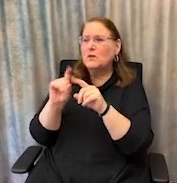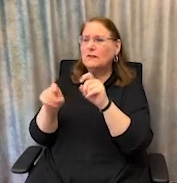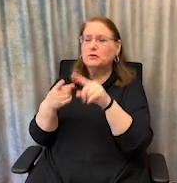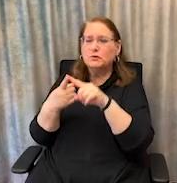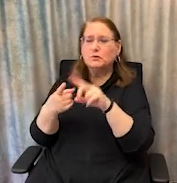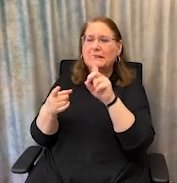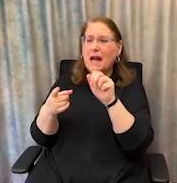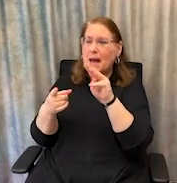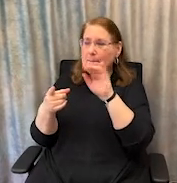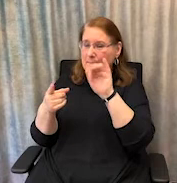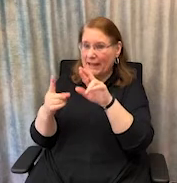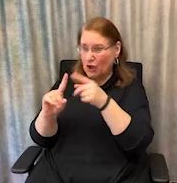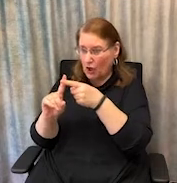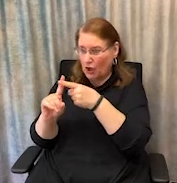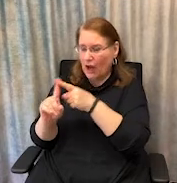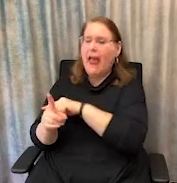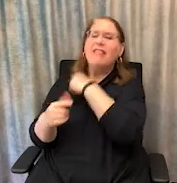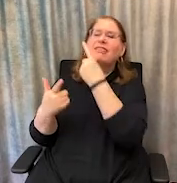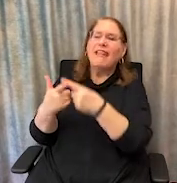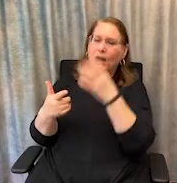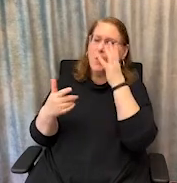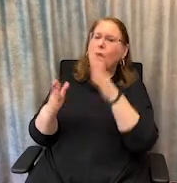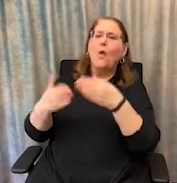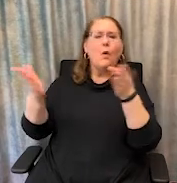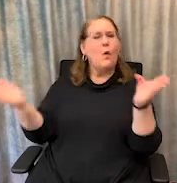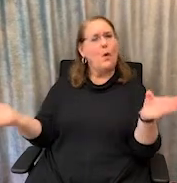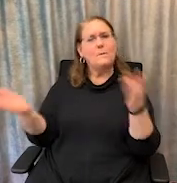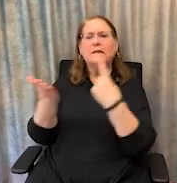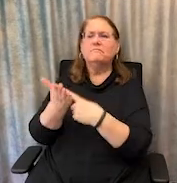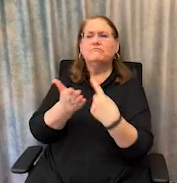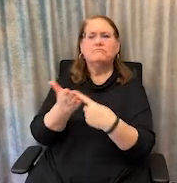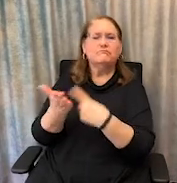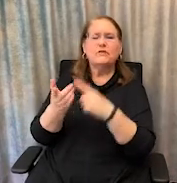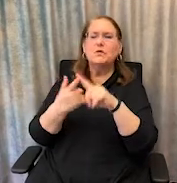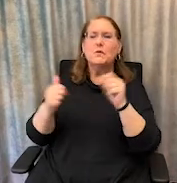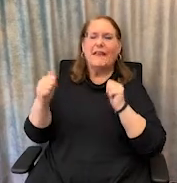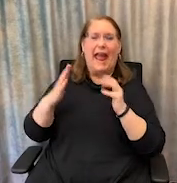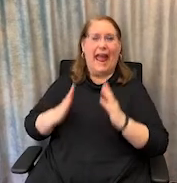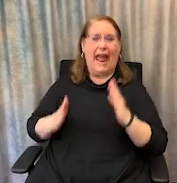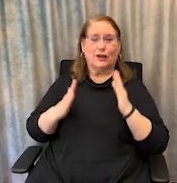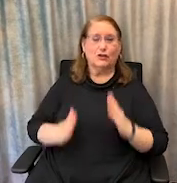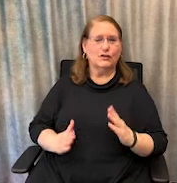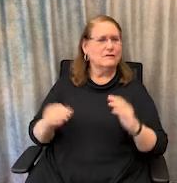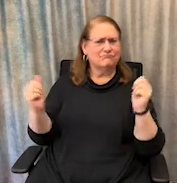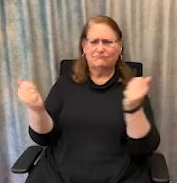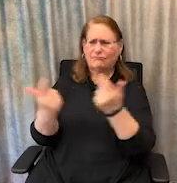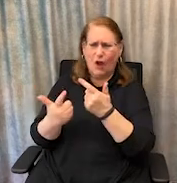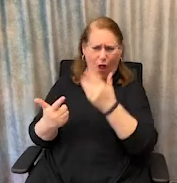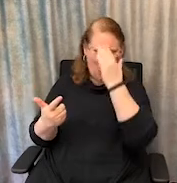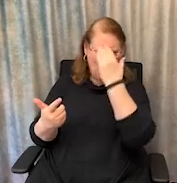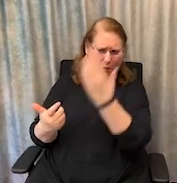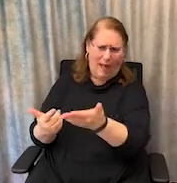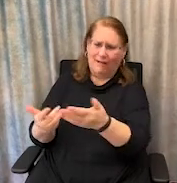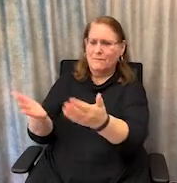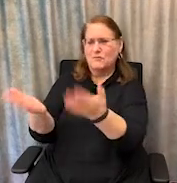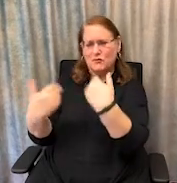generic questions to Damir, and then we'll kind of open the conversations to the actors. Everyone is welcome